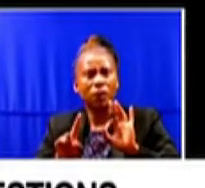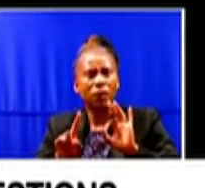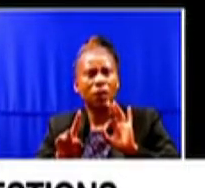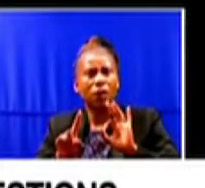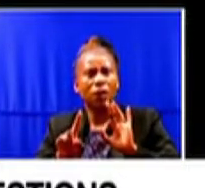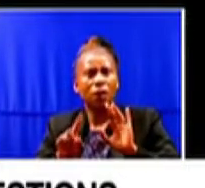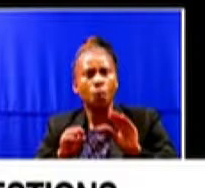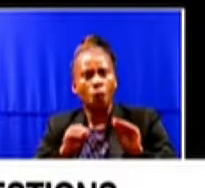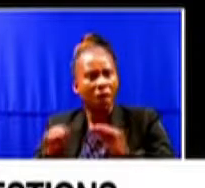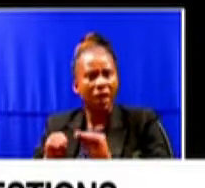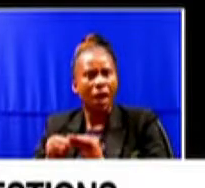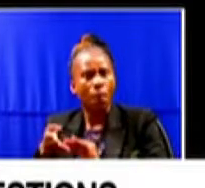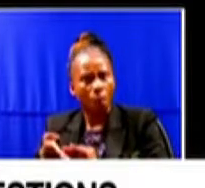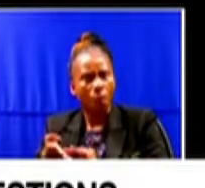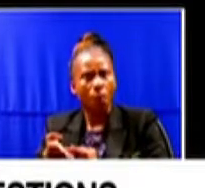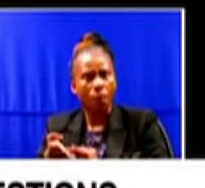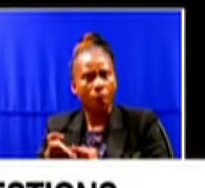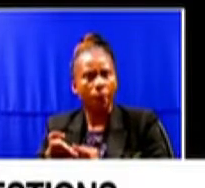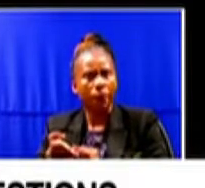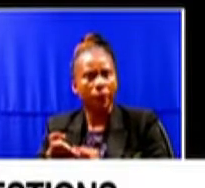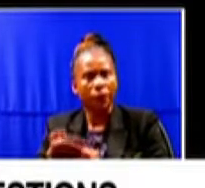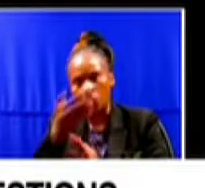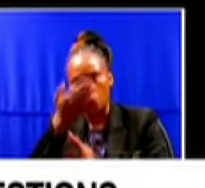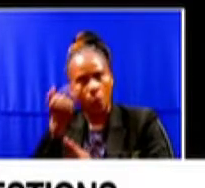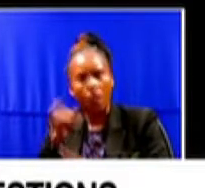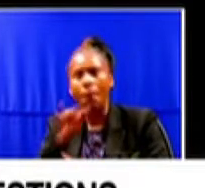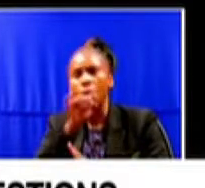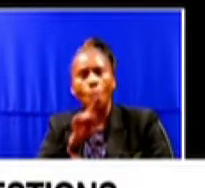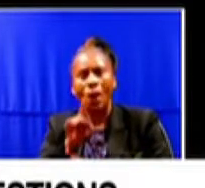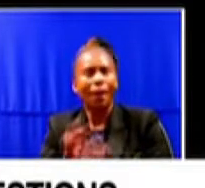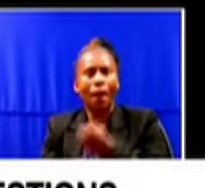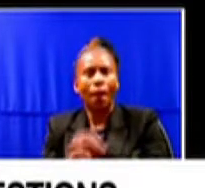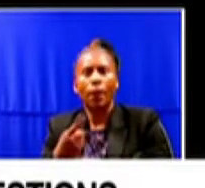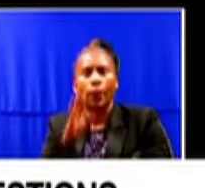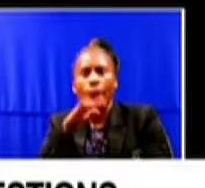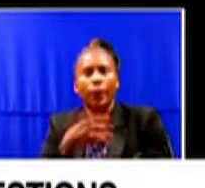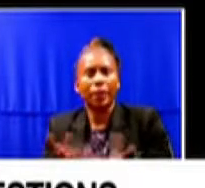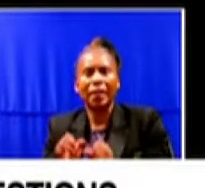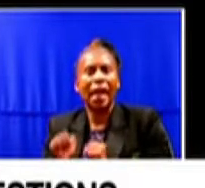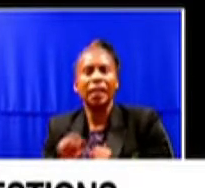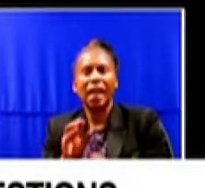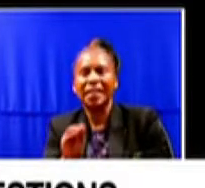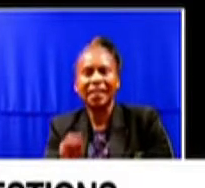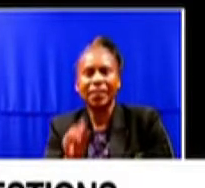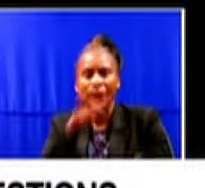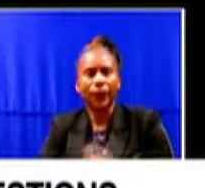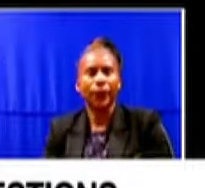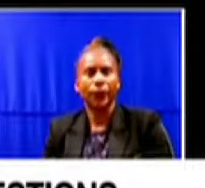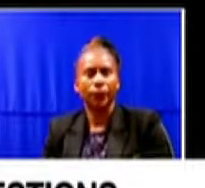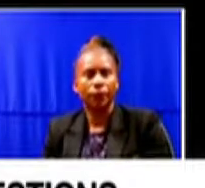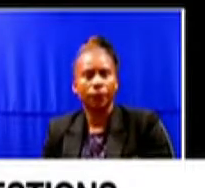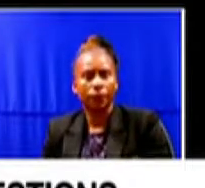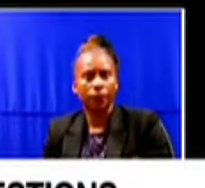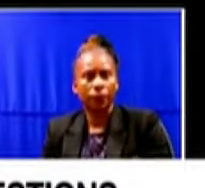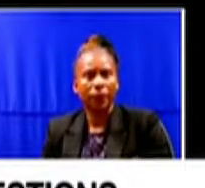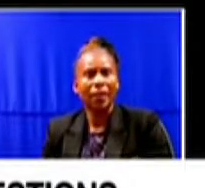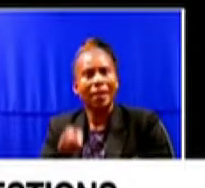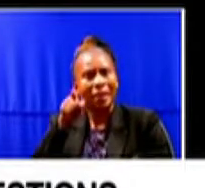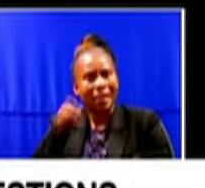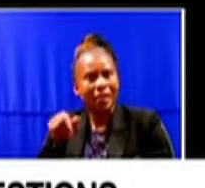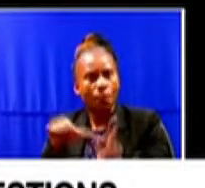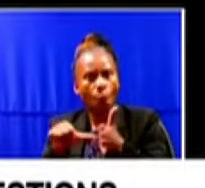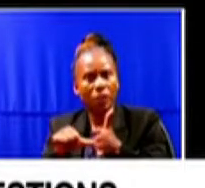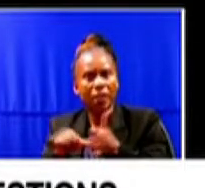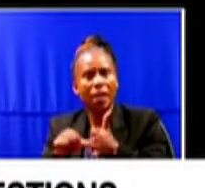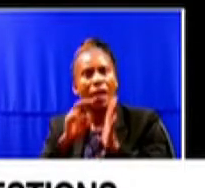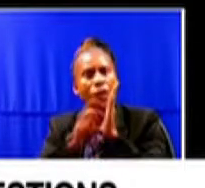don't, we assume it doesn't exist, so no one else can claim that it exists. This is important. The rules